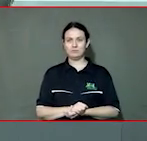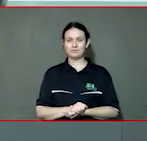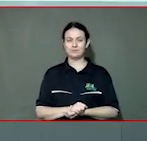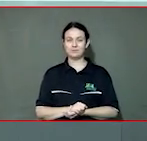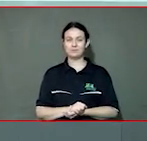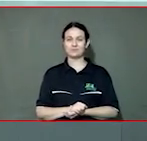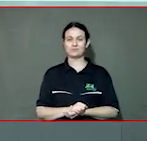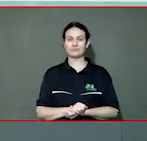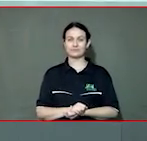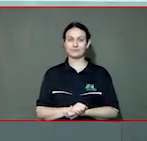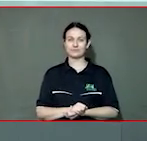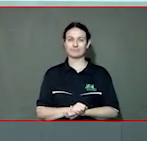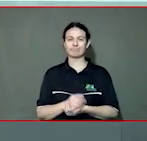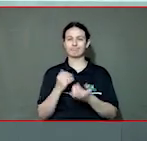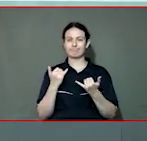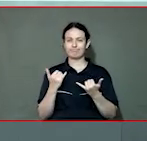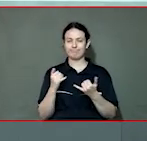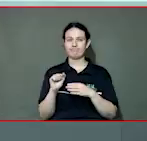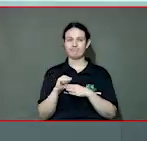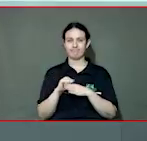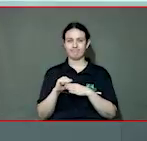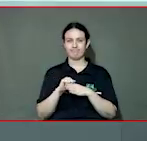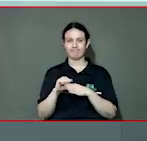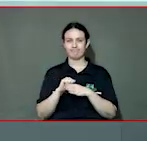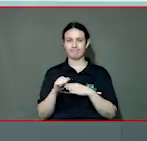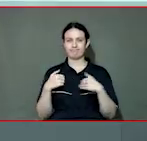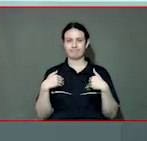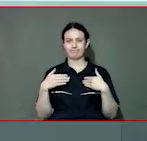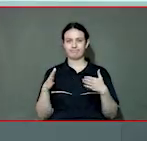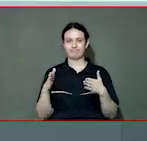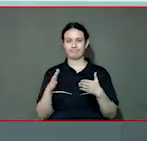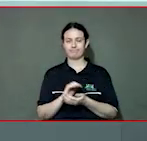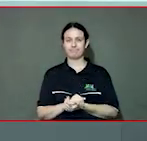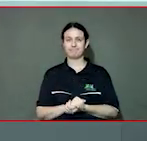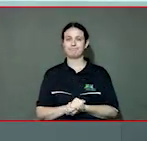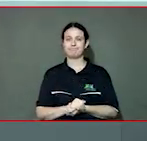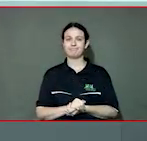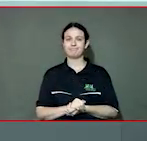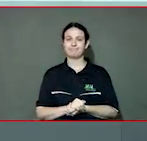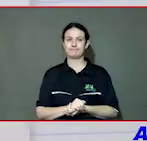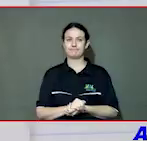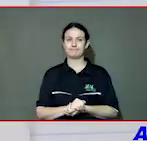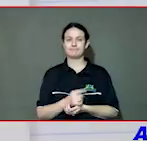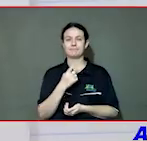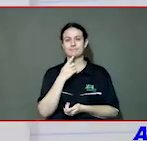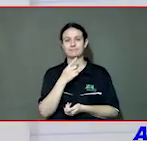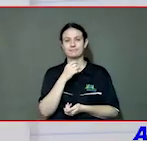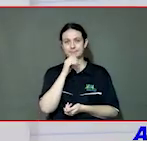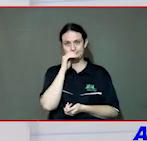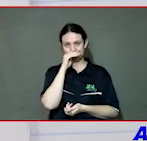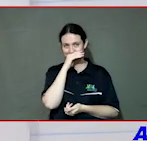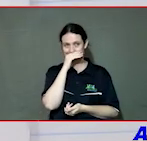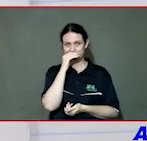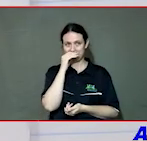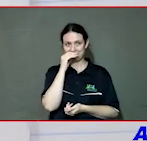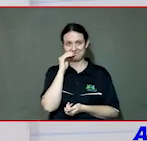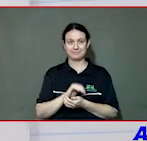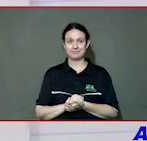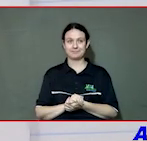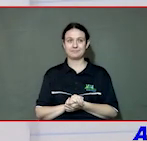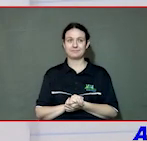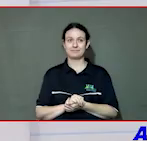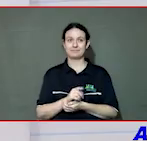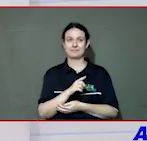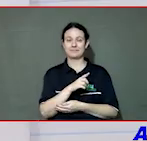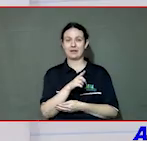Okay, so let's look here on your table. It says the following. The boiling points